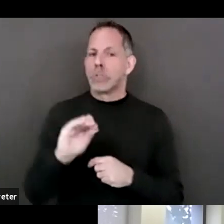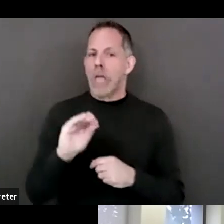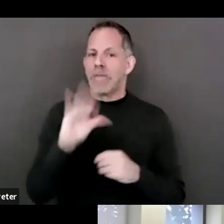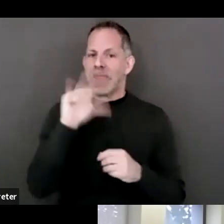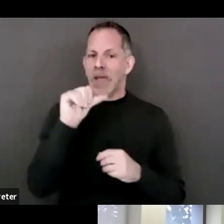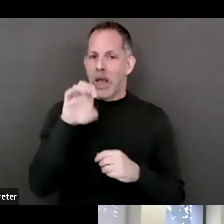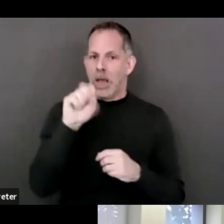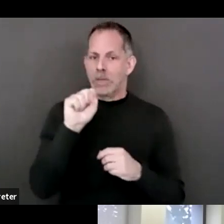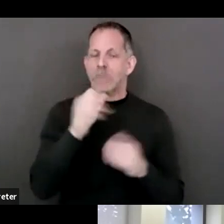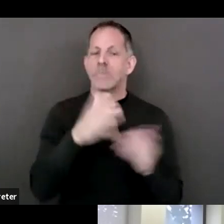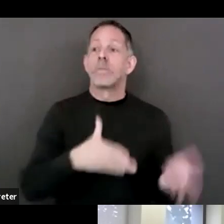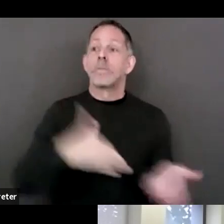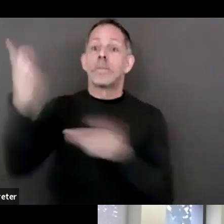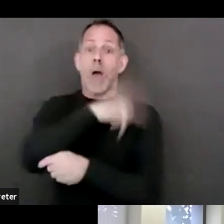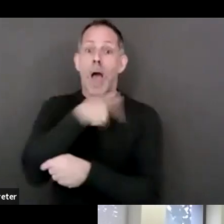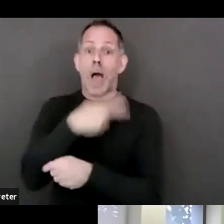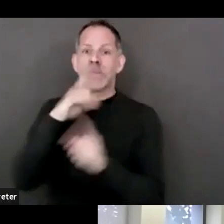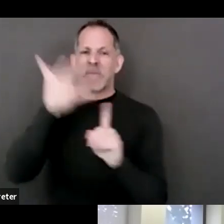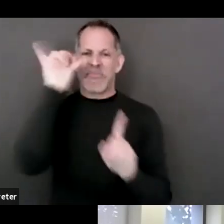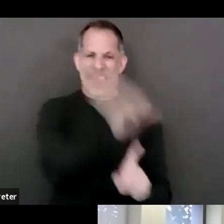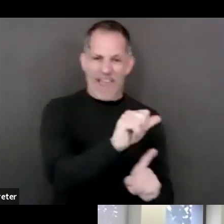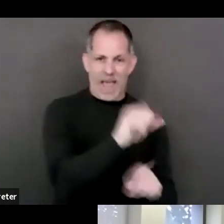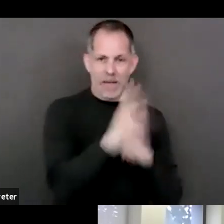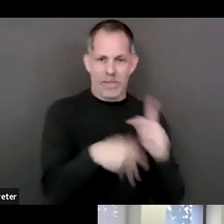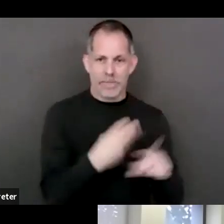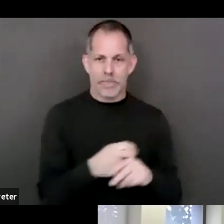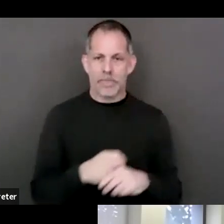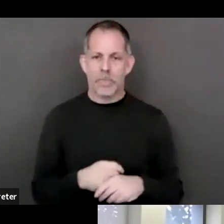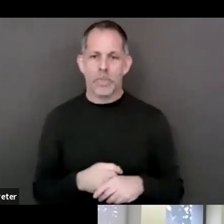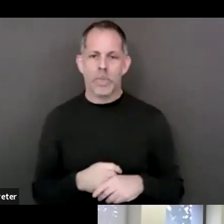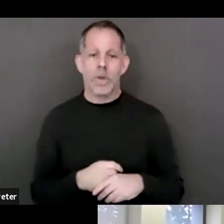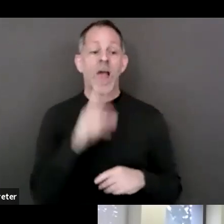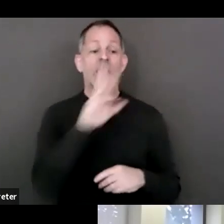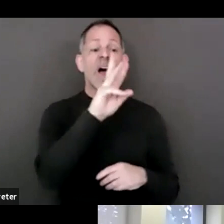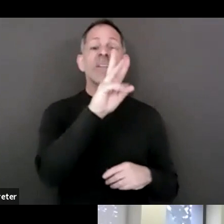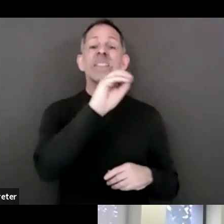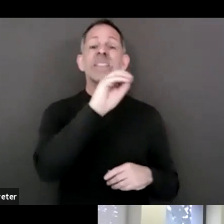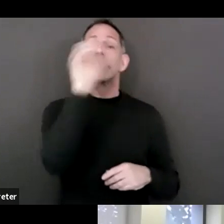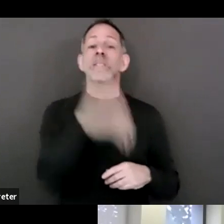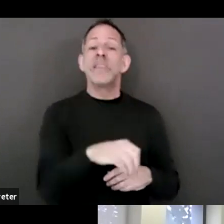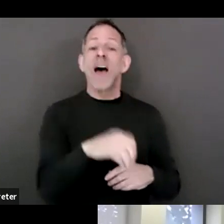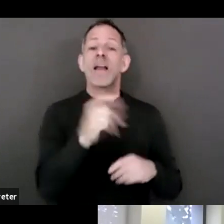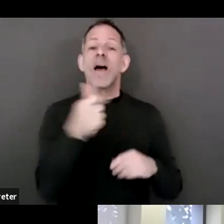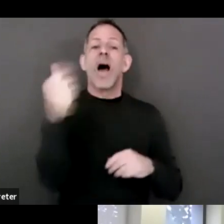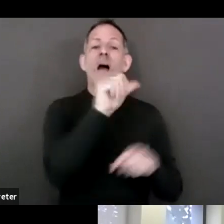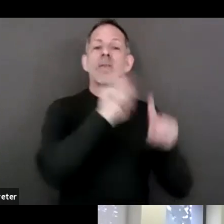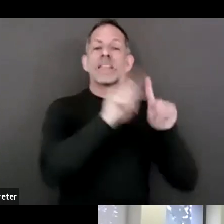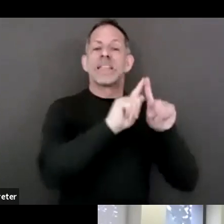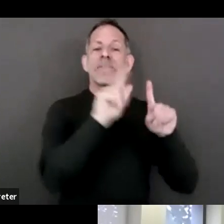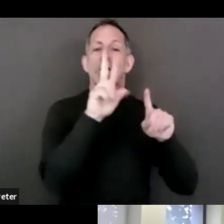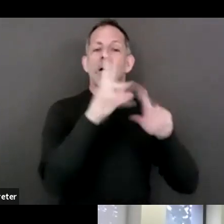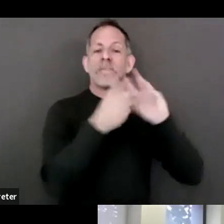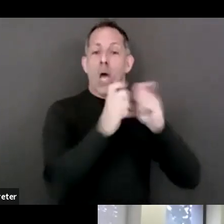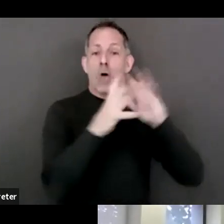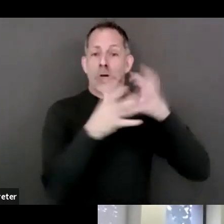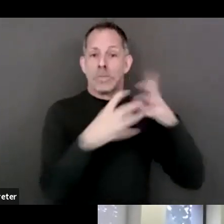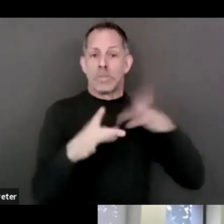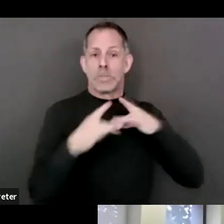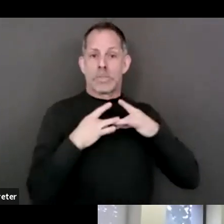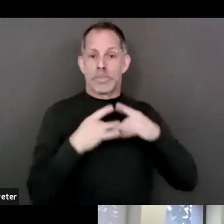cases. Otherwise, the variant, if you look at them variant by variant, they're either equal to or less than in terms